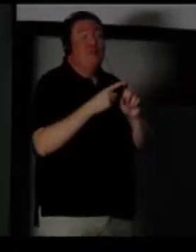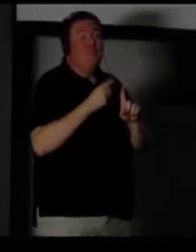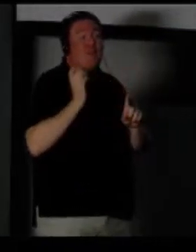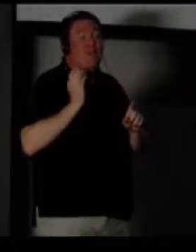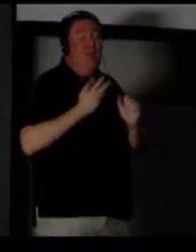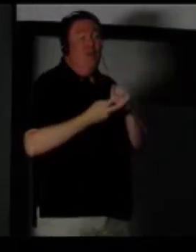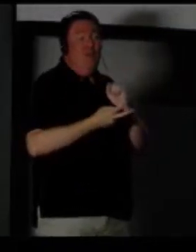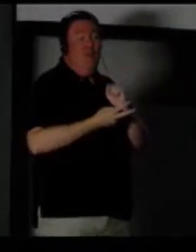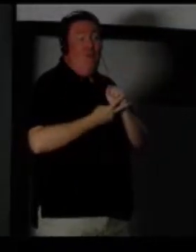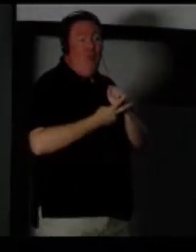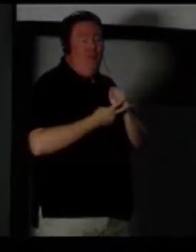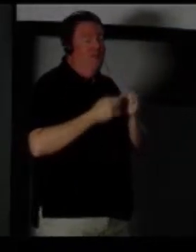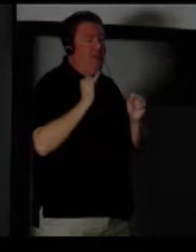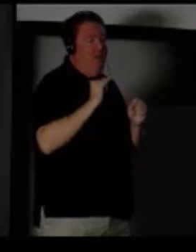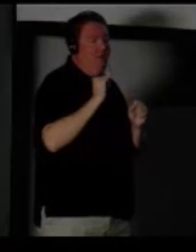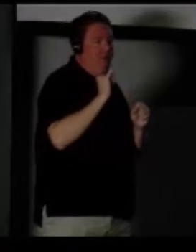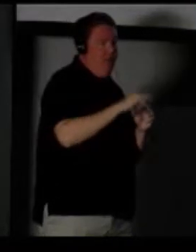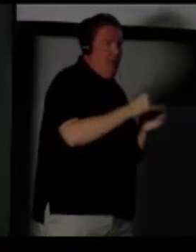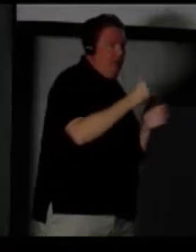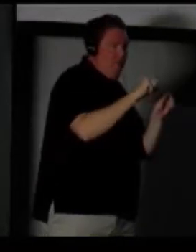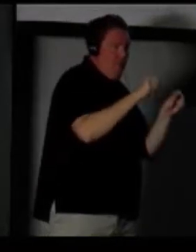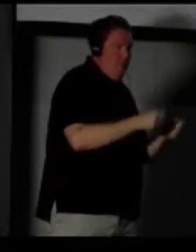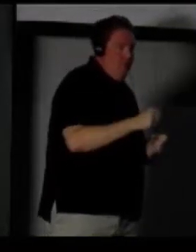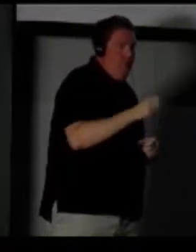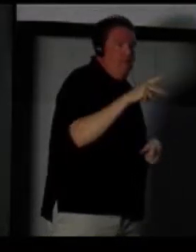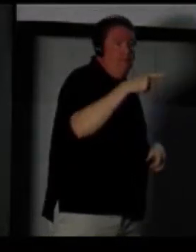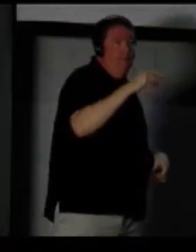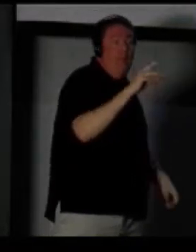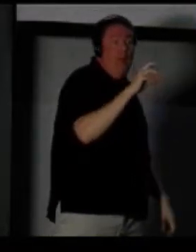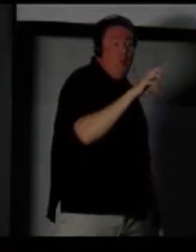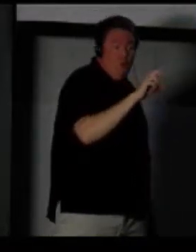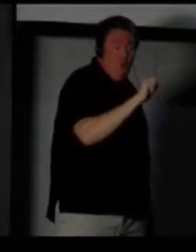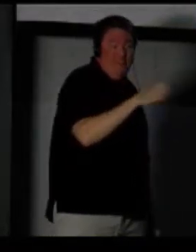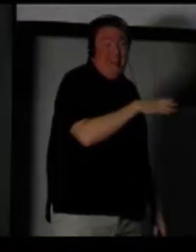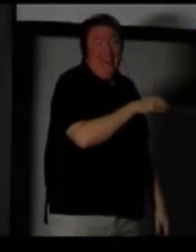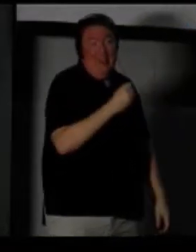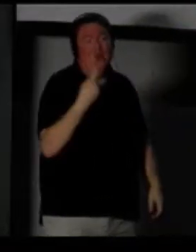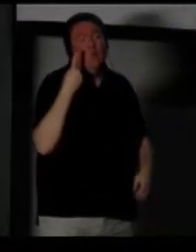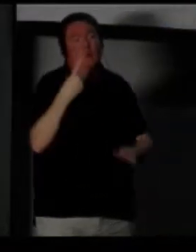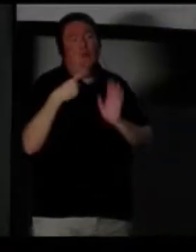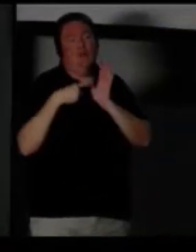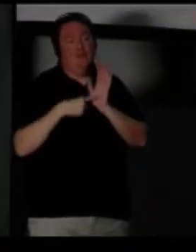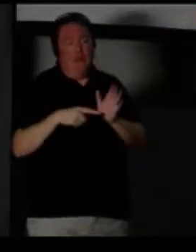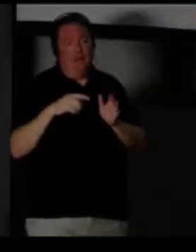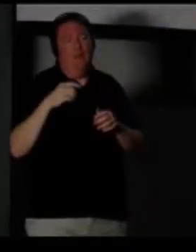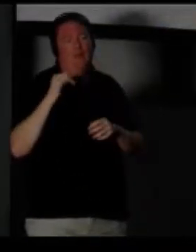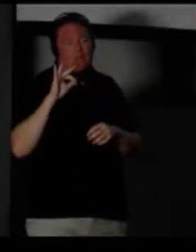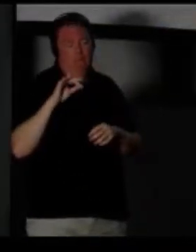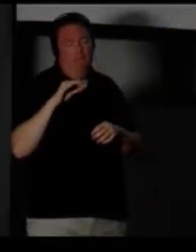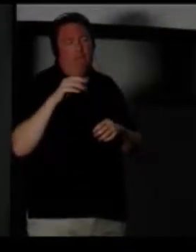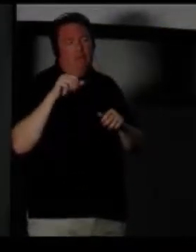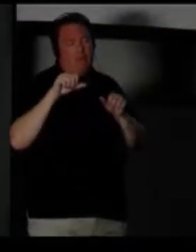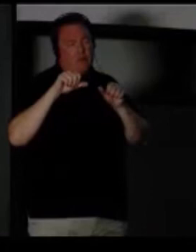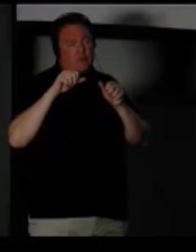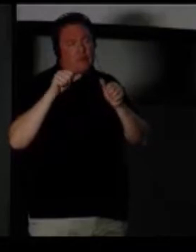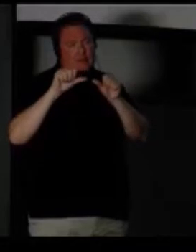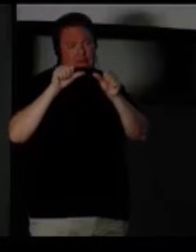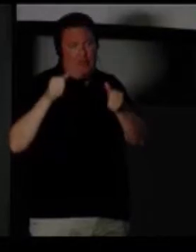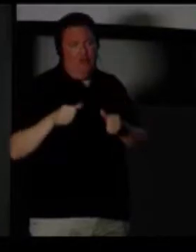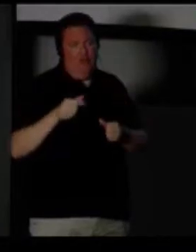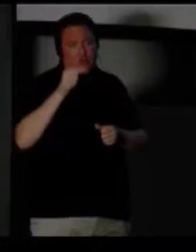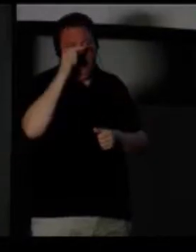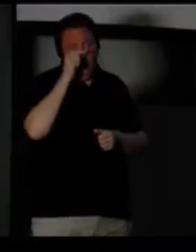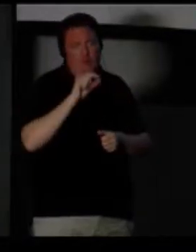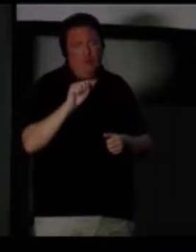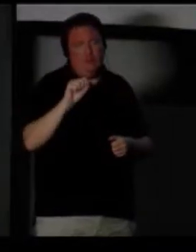American Art of Hiram Powers and one of the examples of the marble versions of the Greek slave. He made 6,